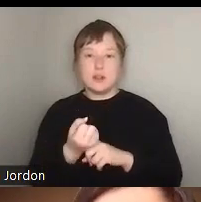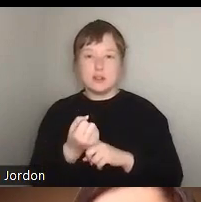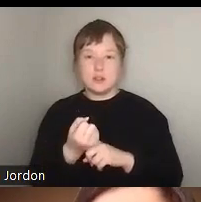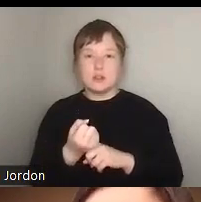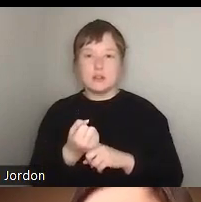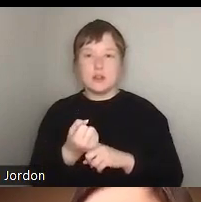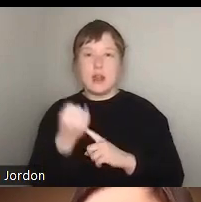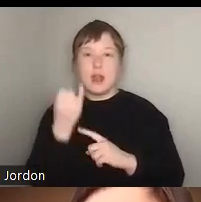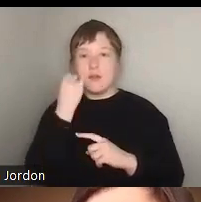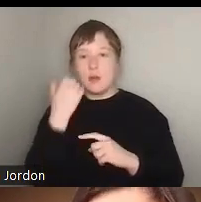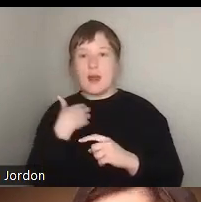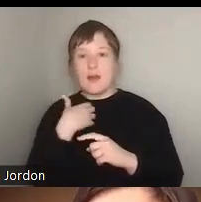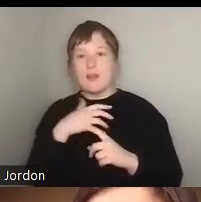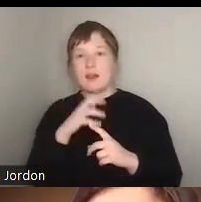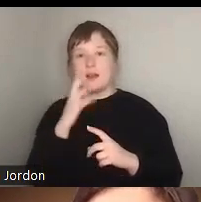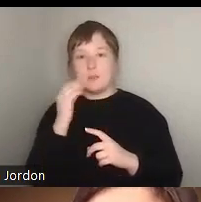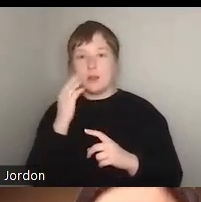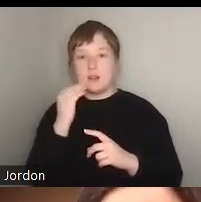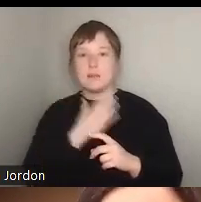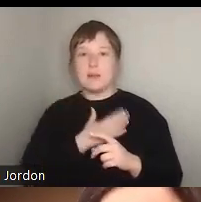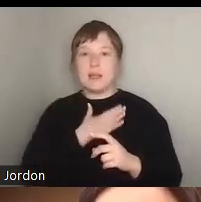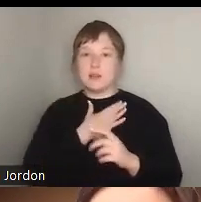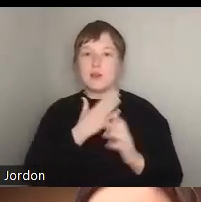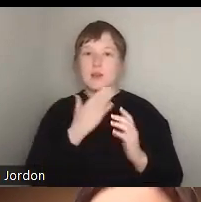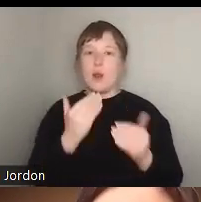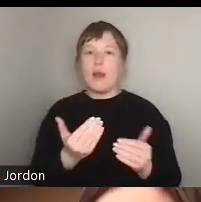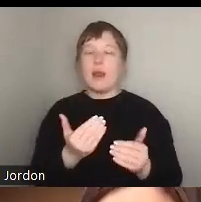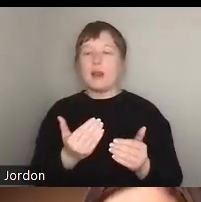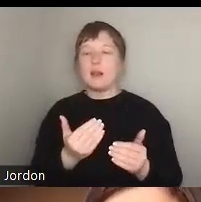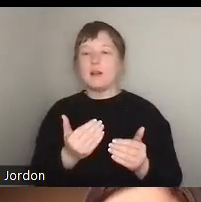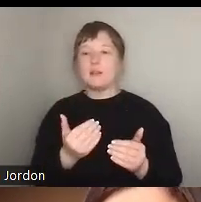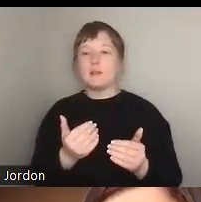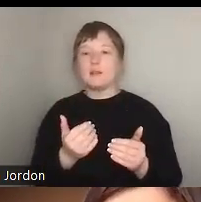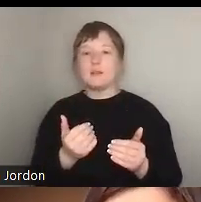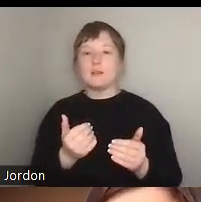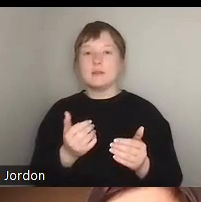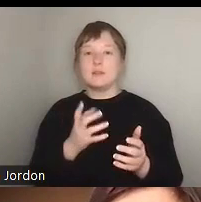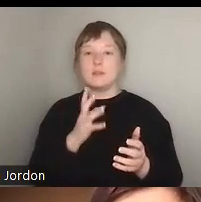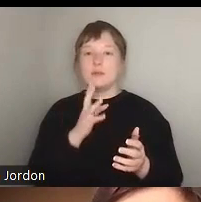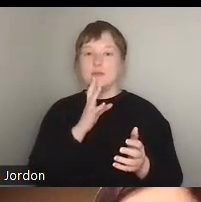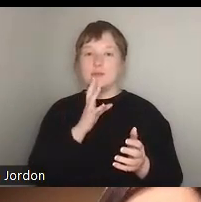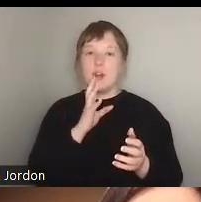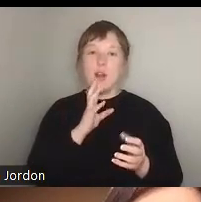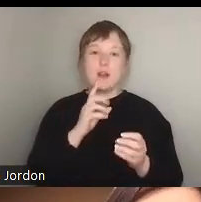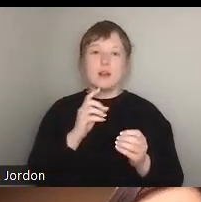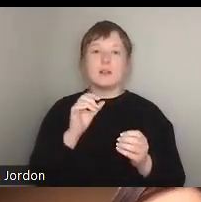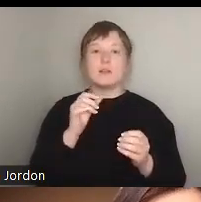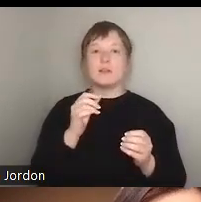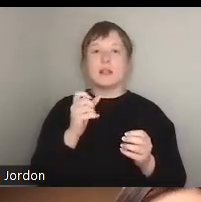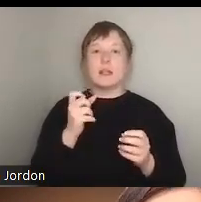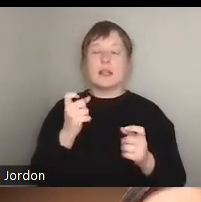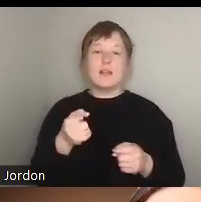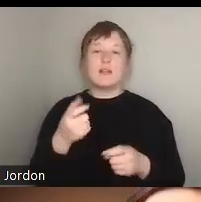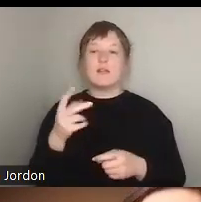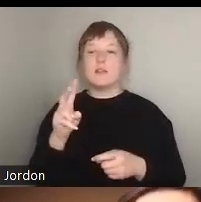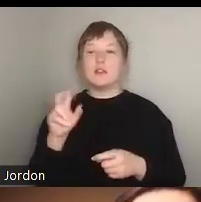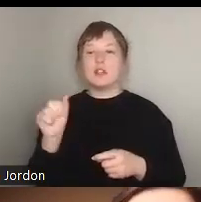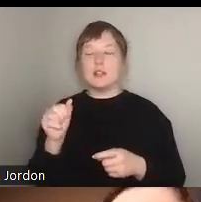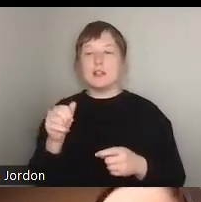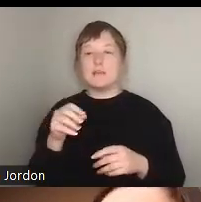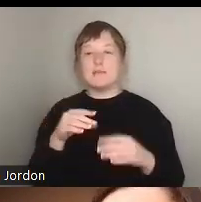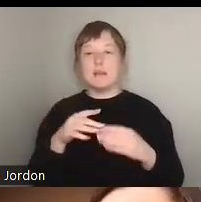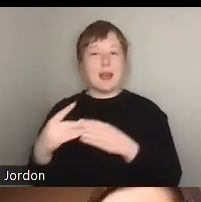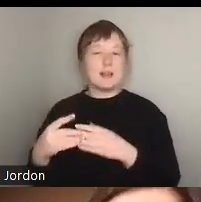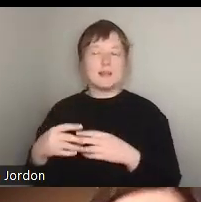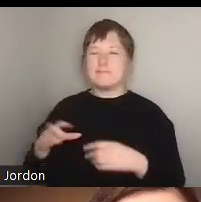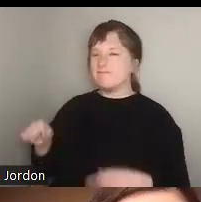experience, please feel free to, put something in the chat or talk or sort of help give Virginia some guidance. Yeah, I don't feel